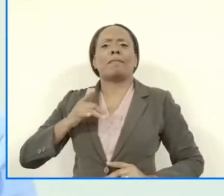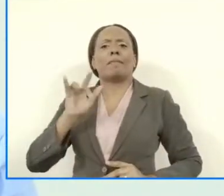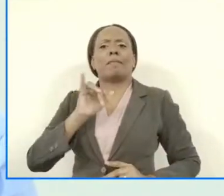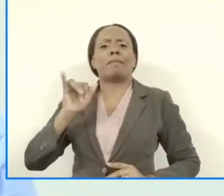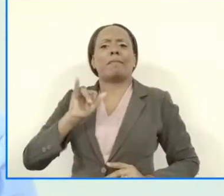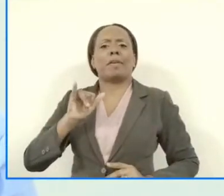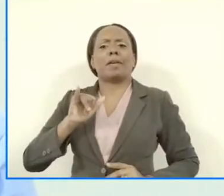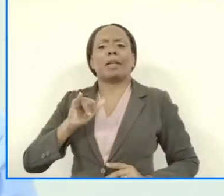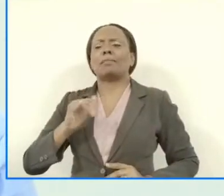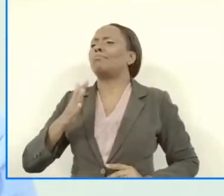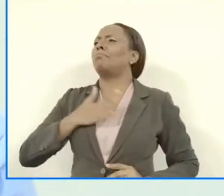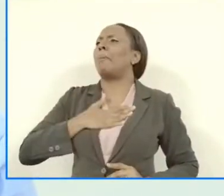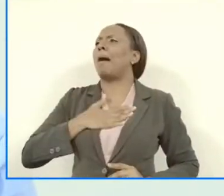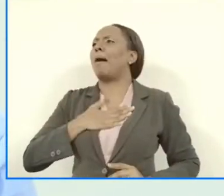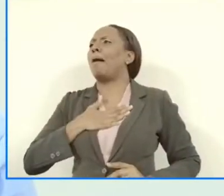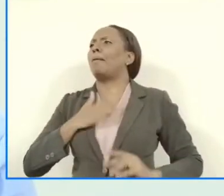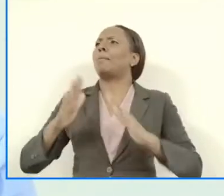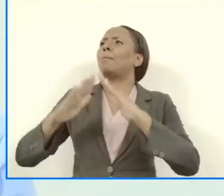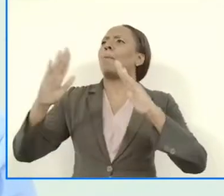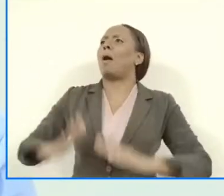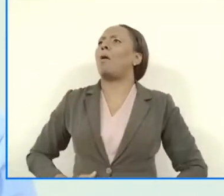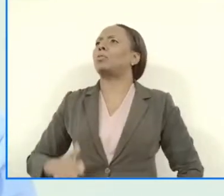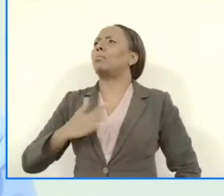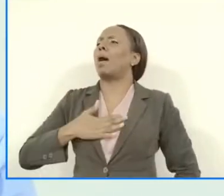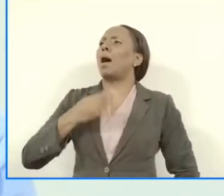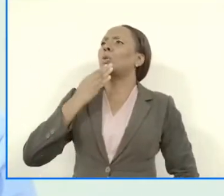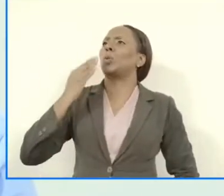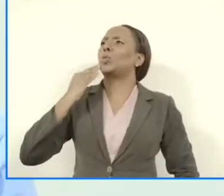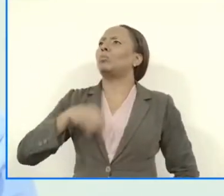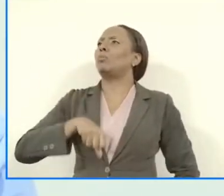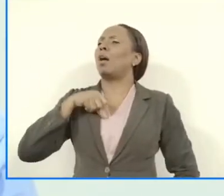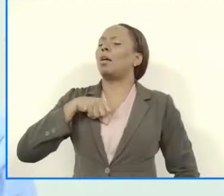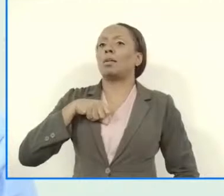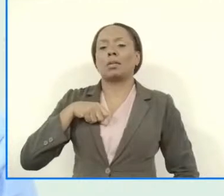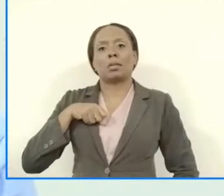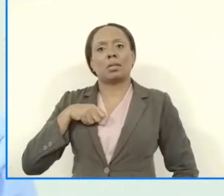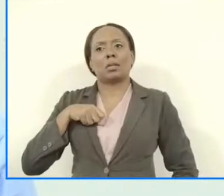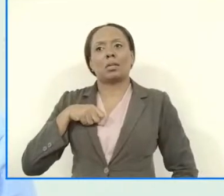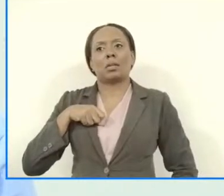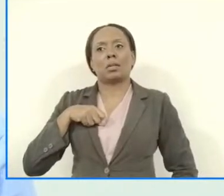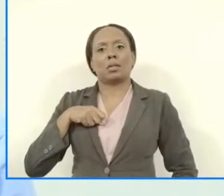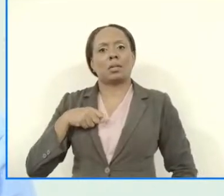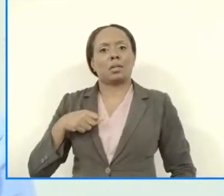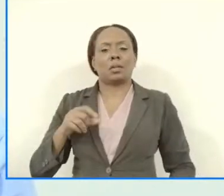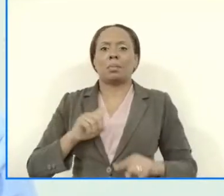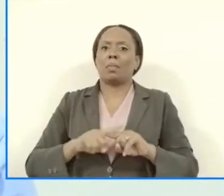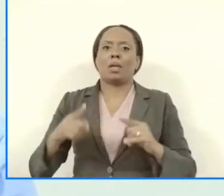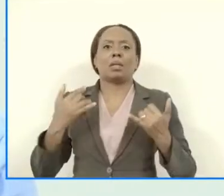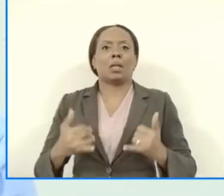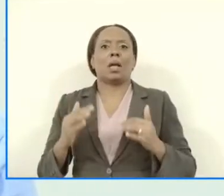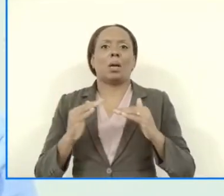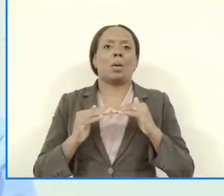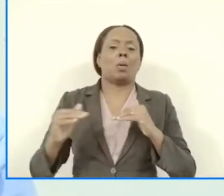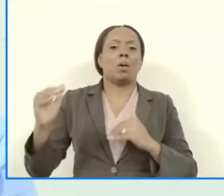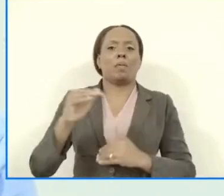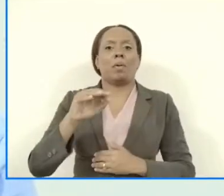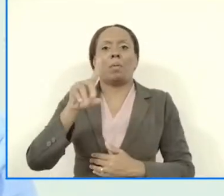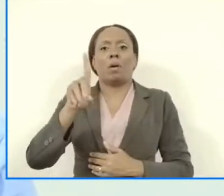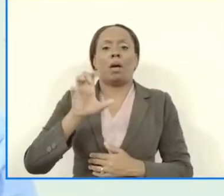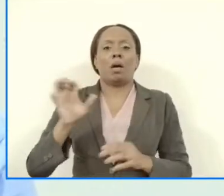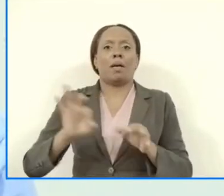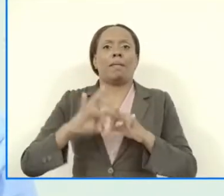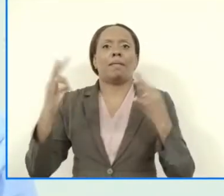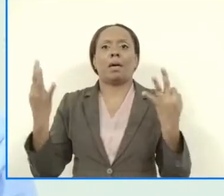lives is in the roof over their heads. And for many Barbadians, over 100 families, that roof is